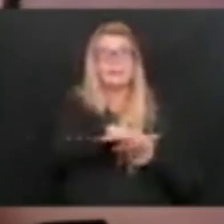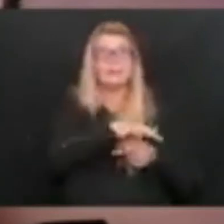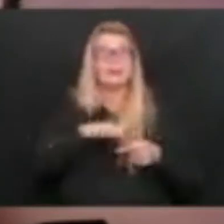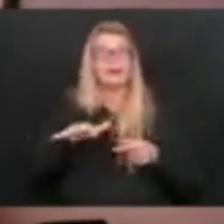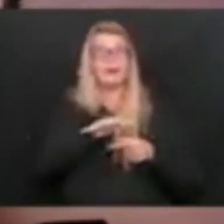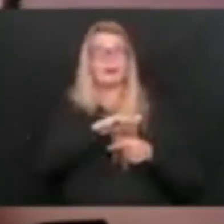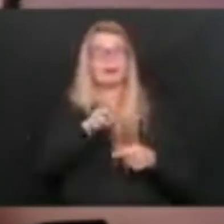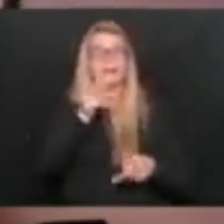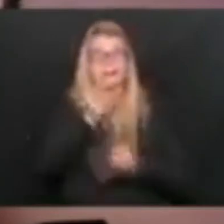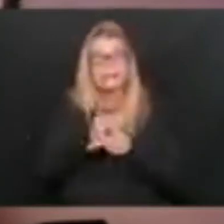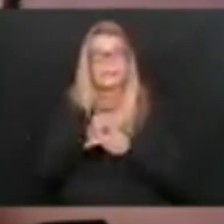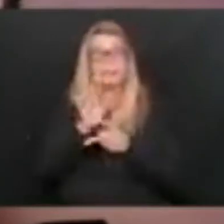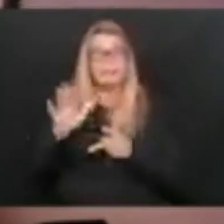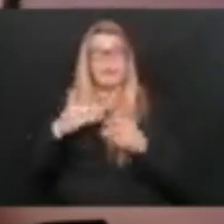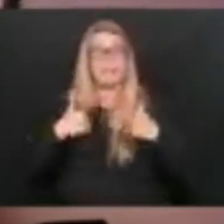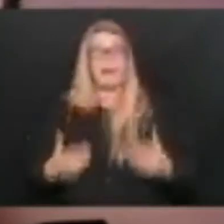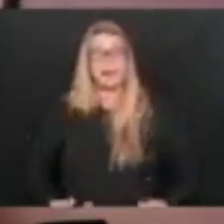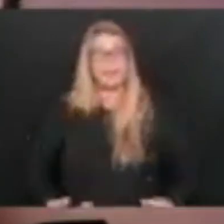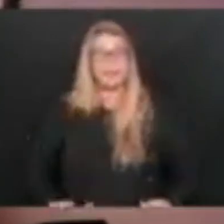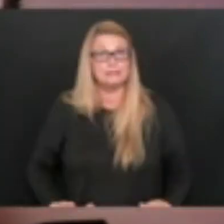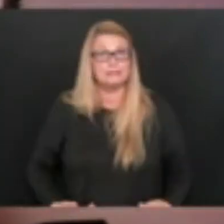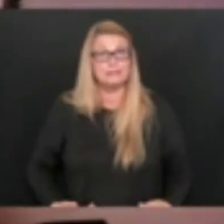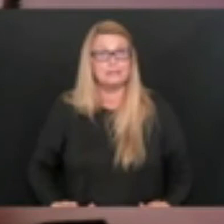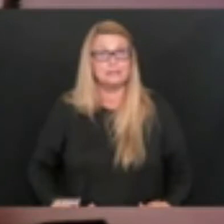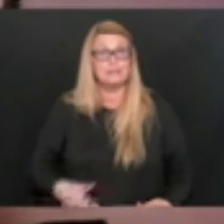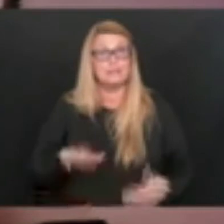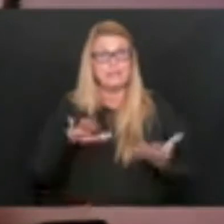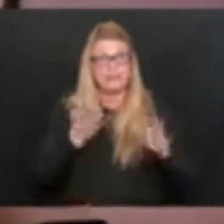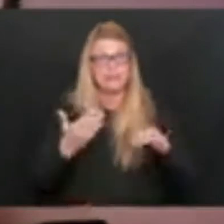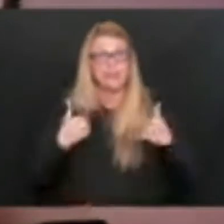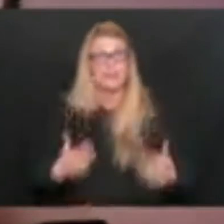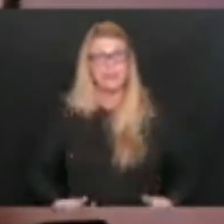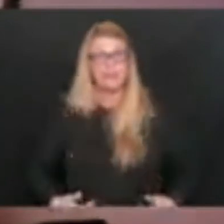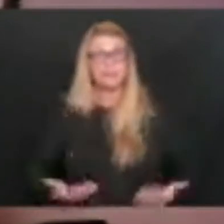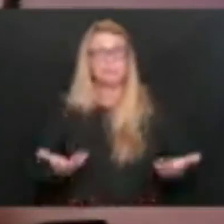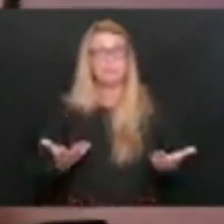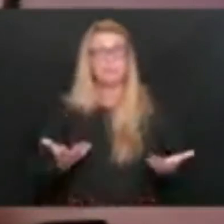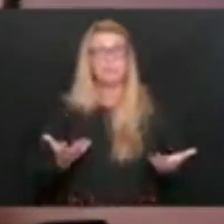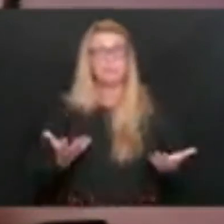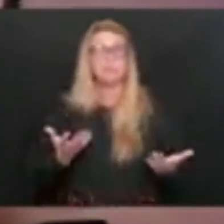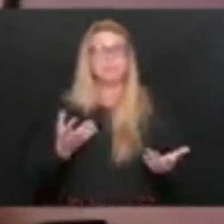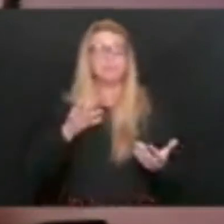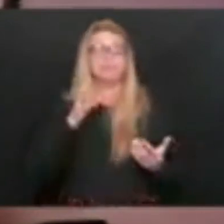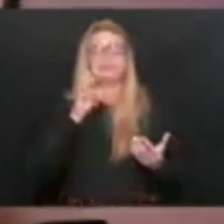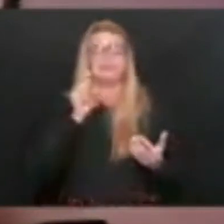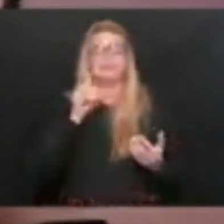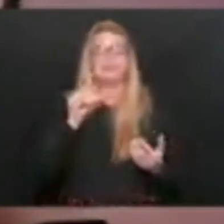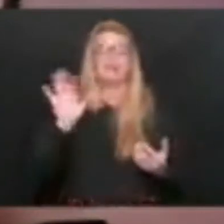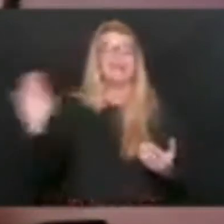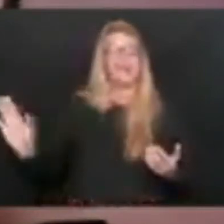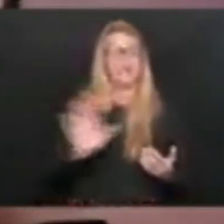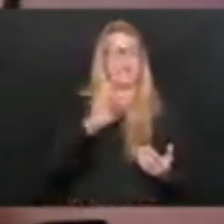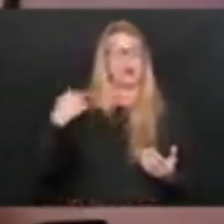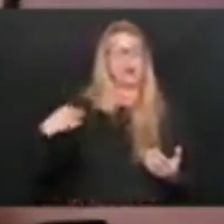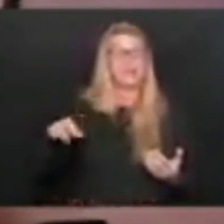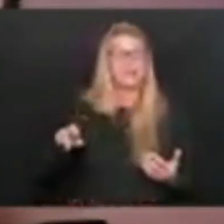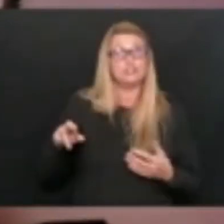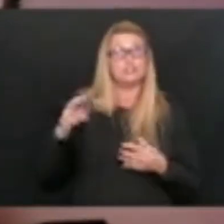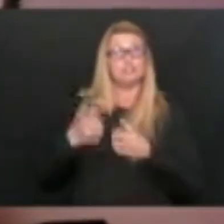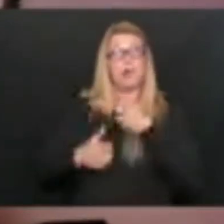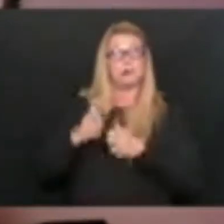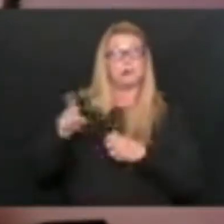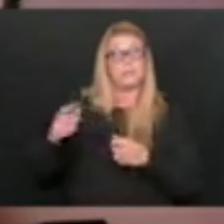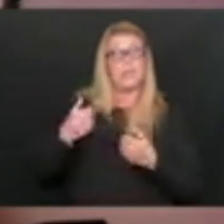deaths to cremate the bodies, as is appropriate for at least some of the religious followings there in